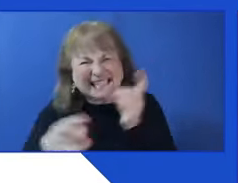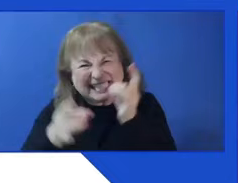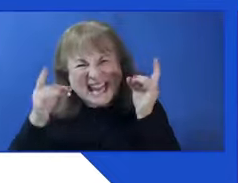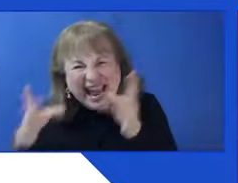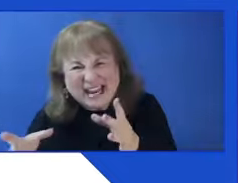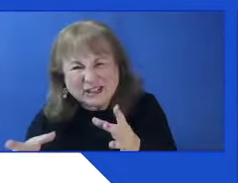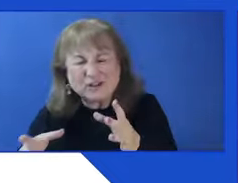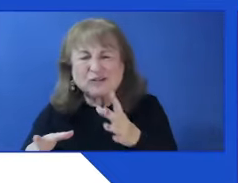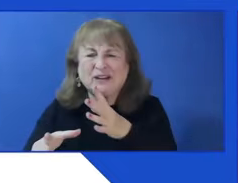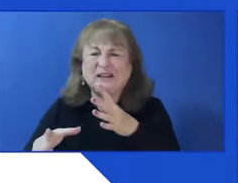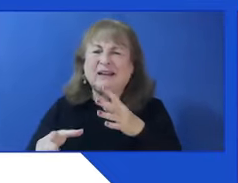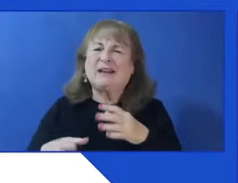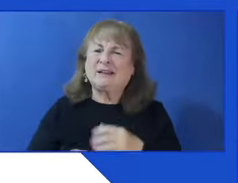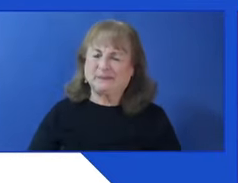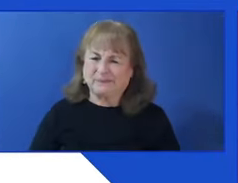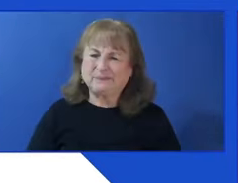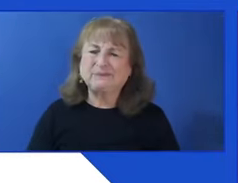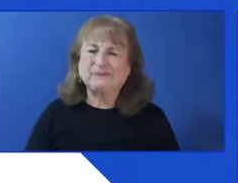for life.